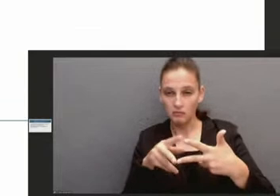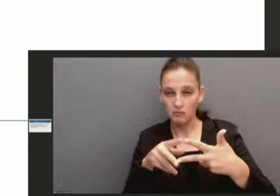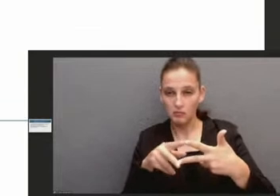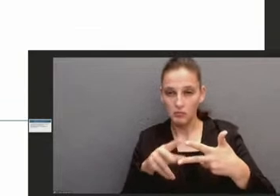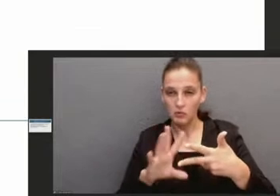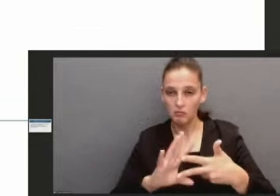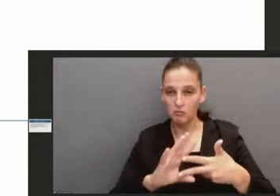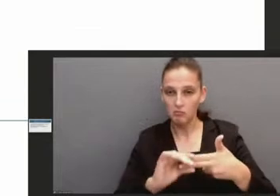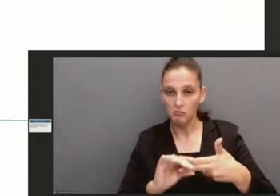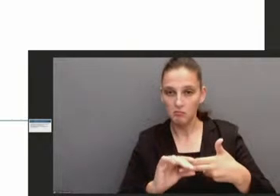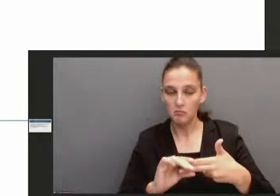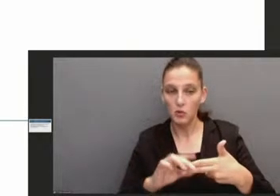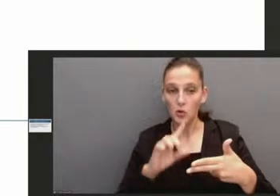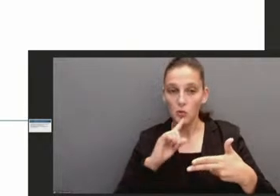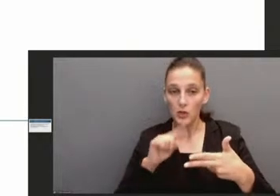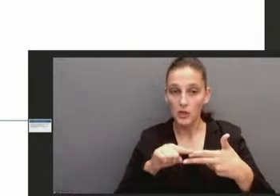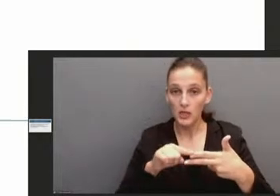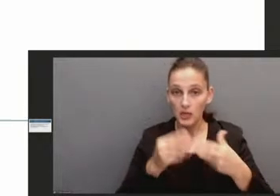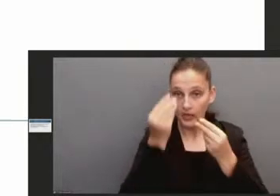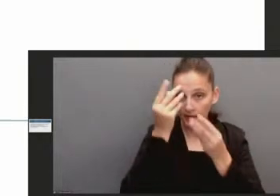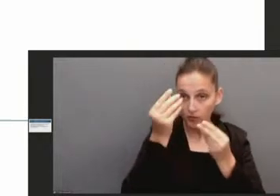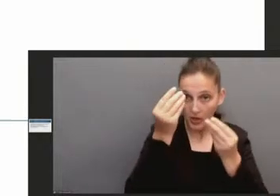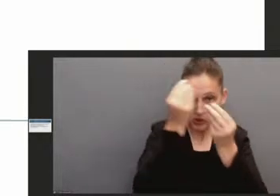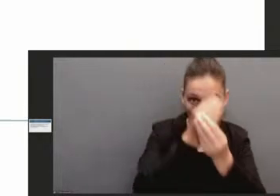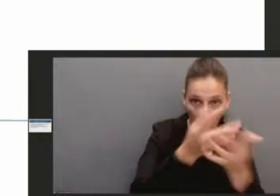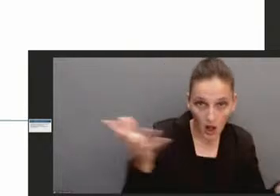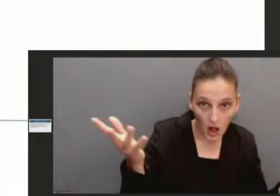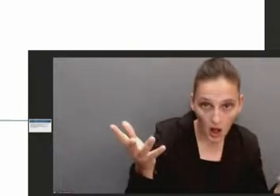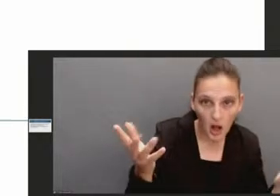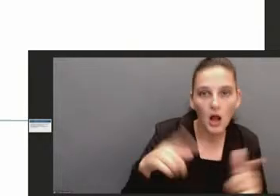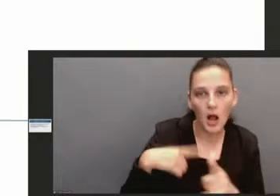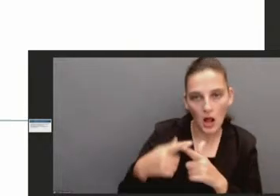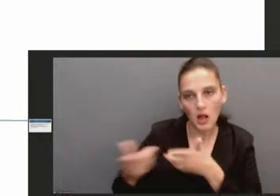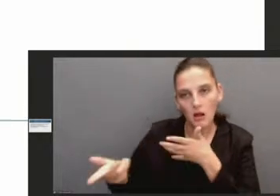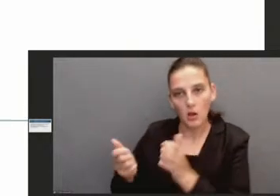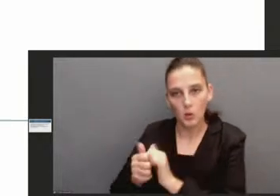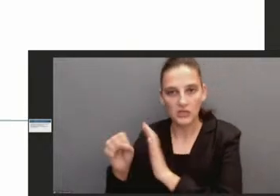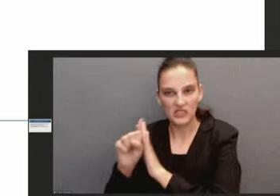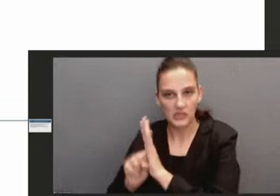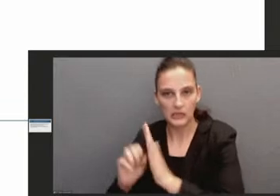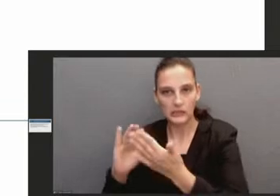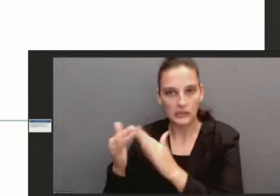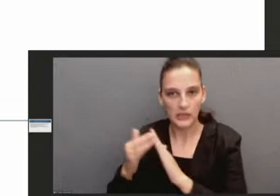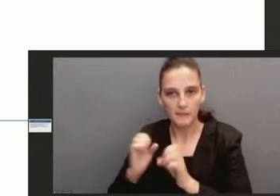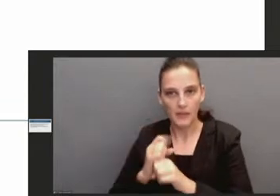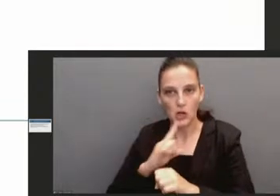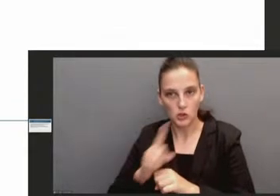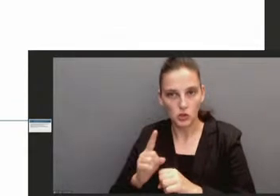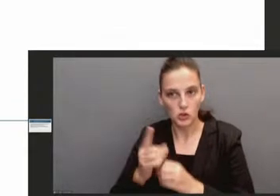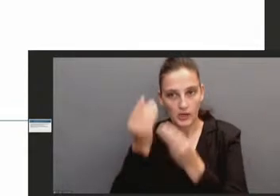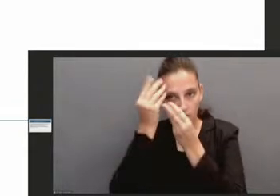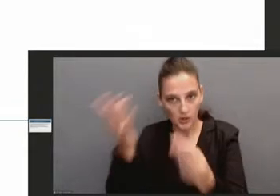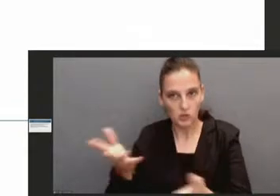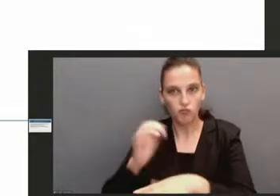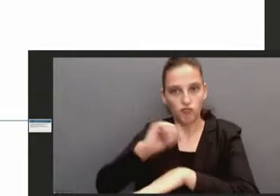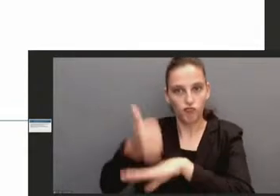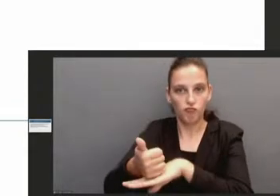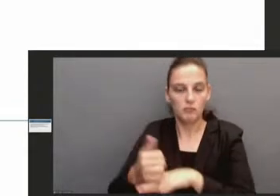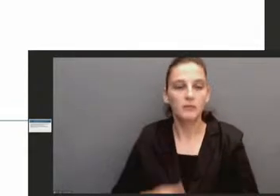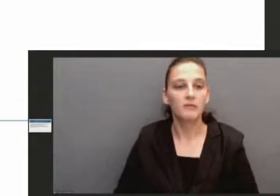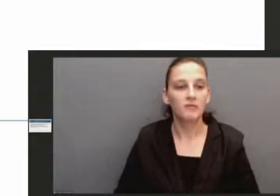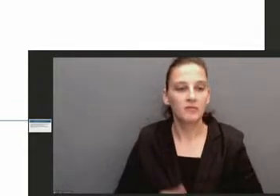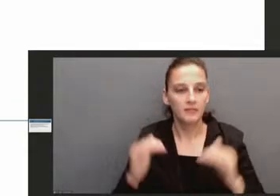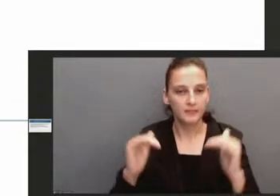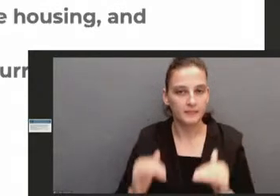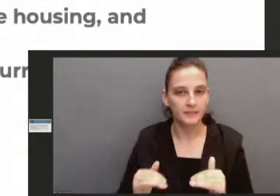really disseminating the information and then working with cities and states to make sure that these are implemented. Can we go to the